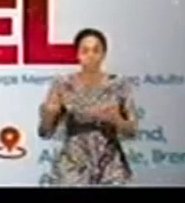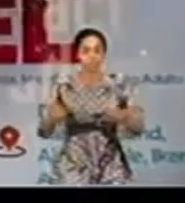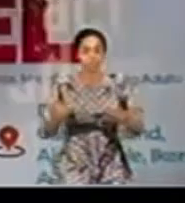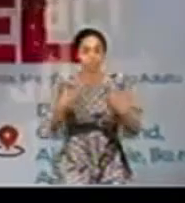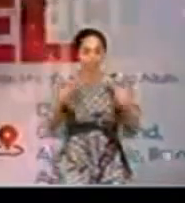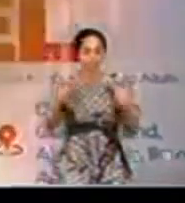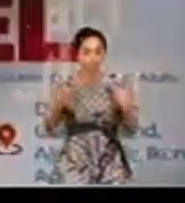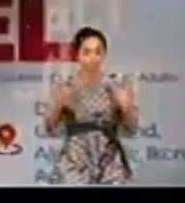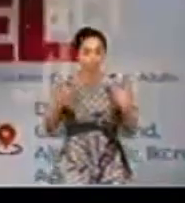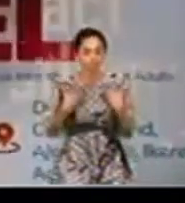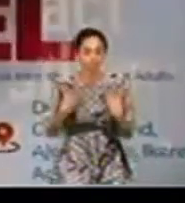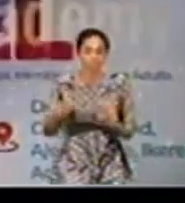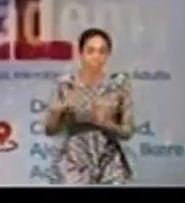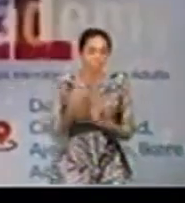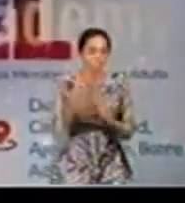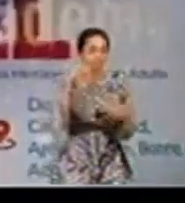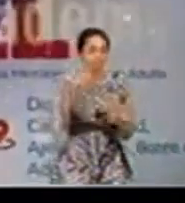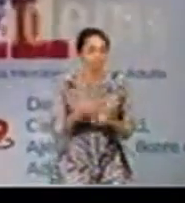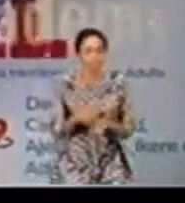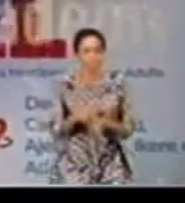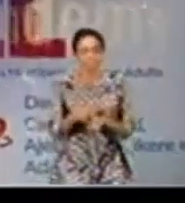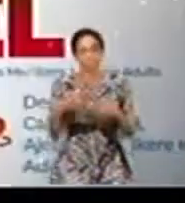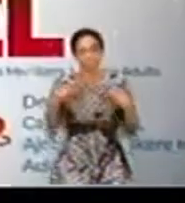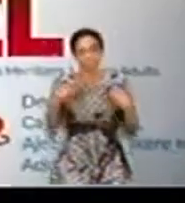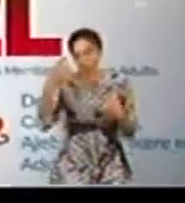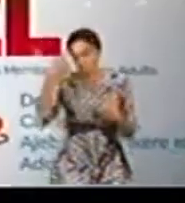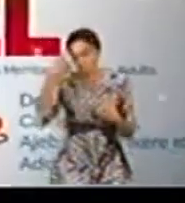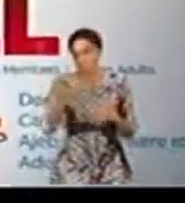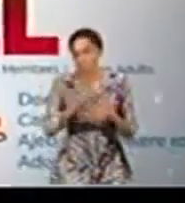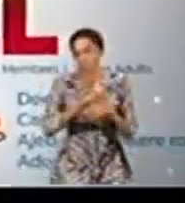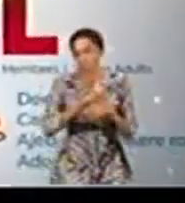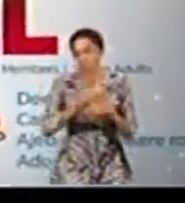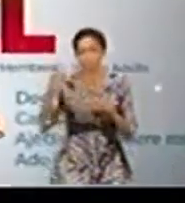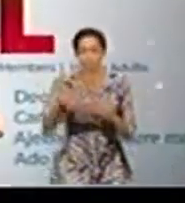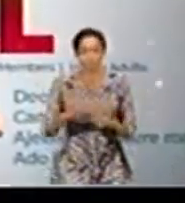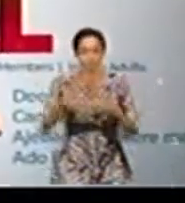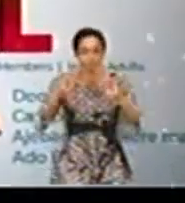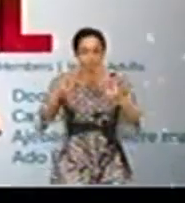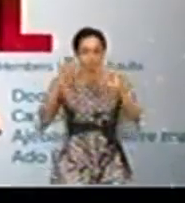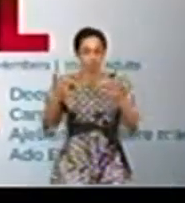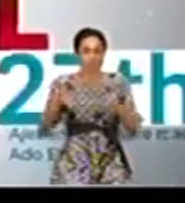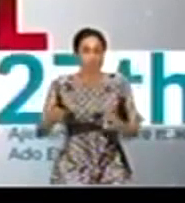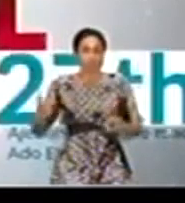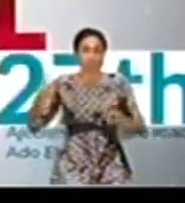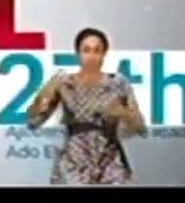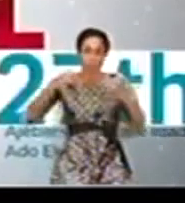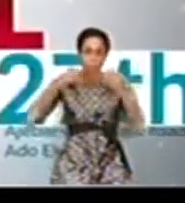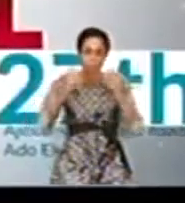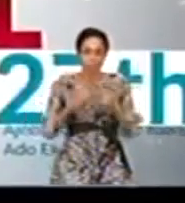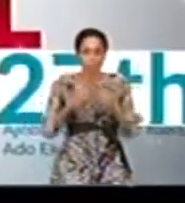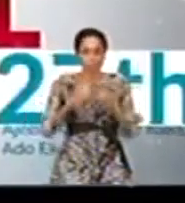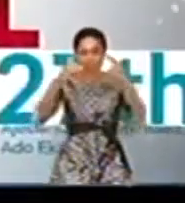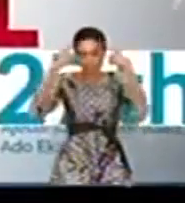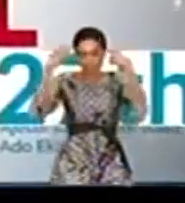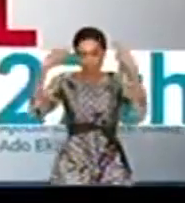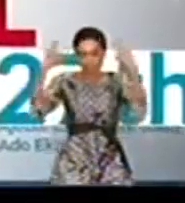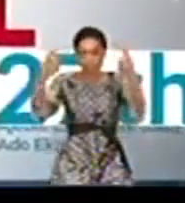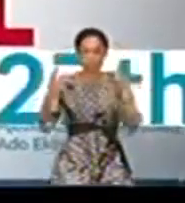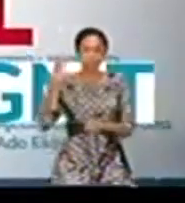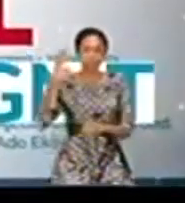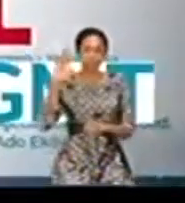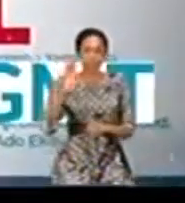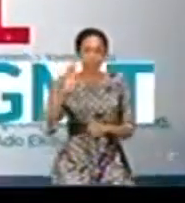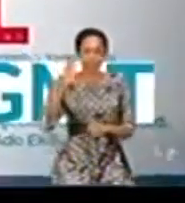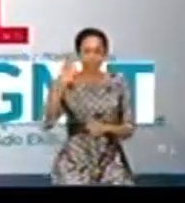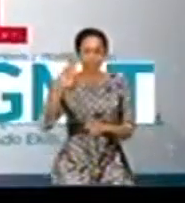youth, young adults and professionals, titled Recharge to Excel. December 27, 2022